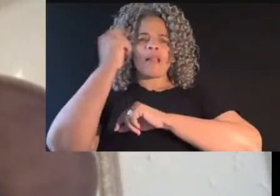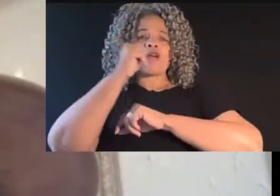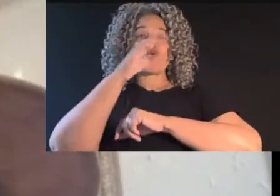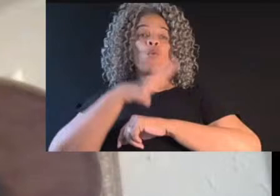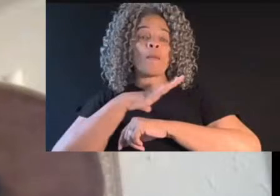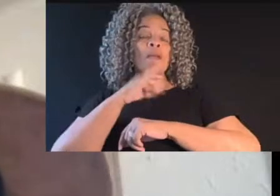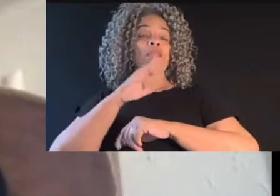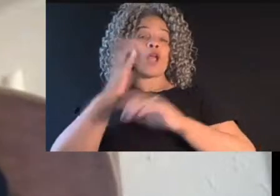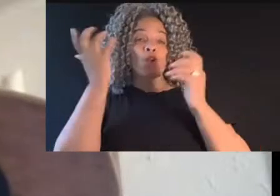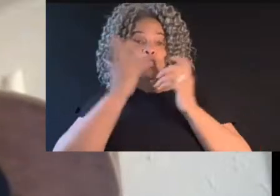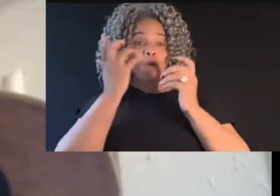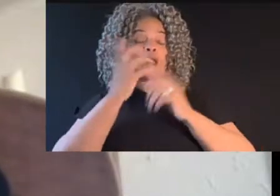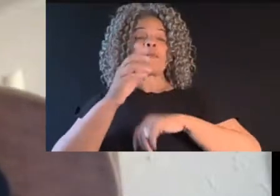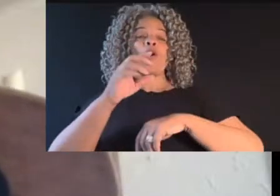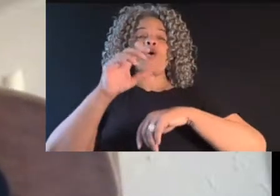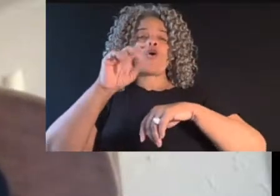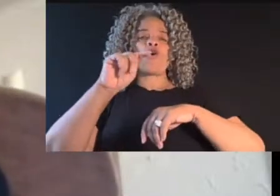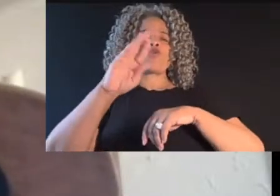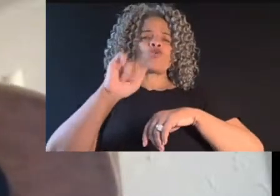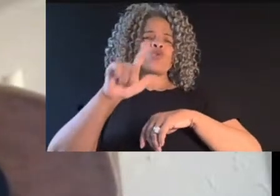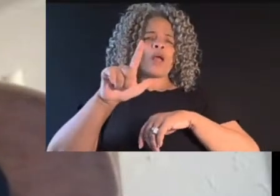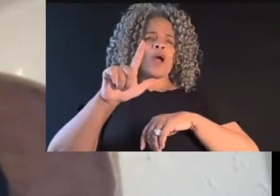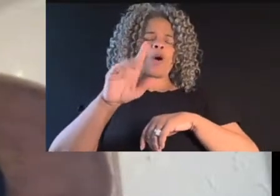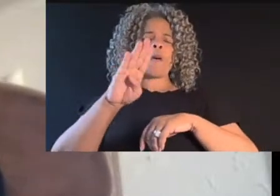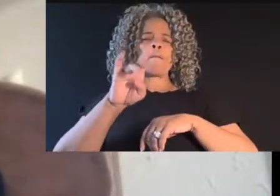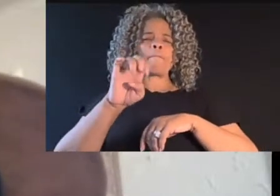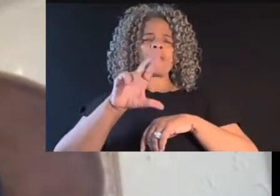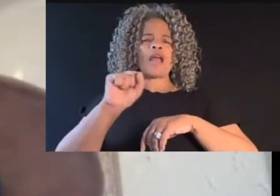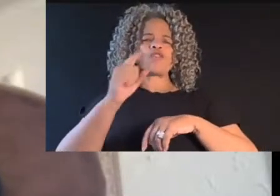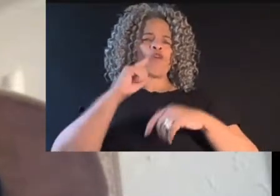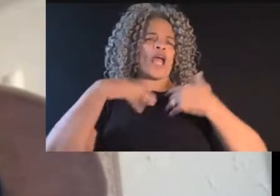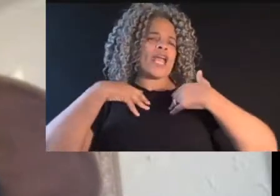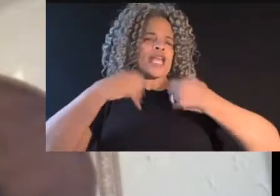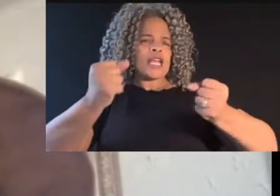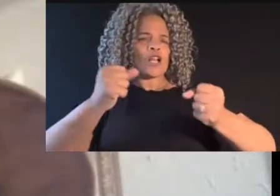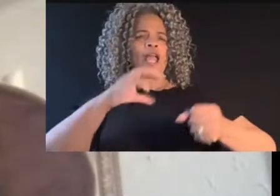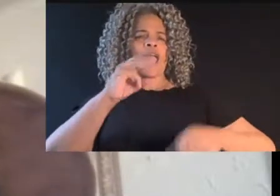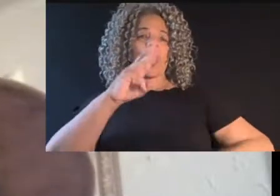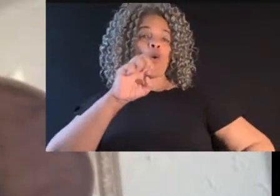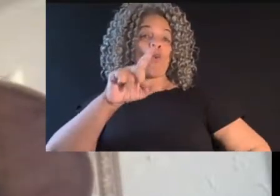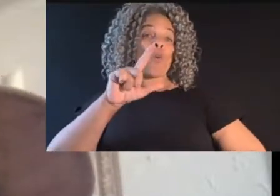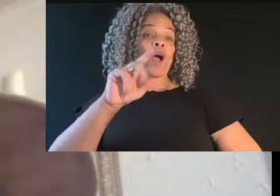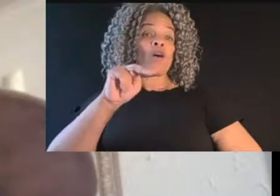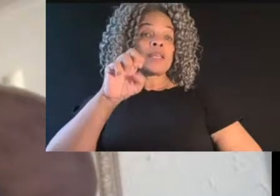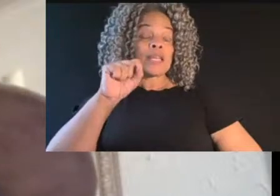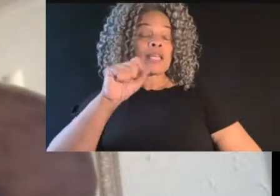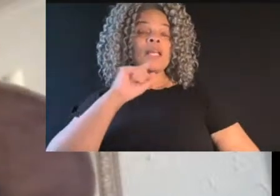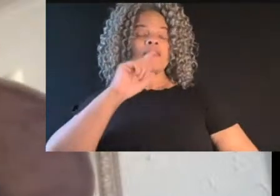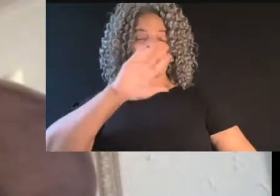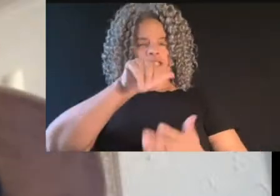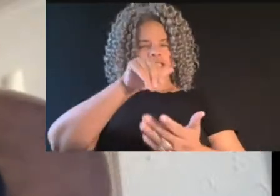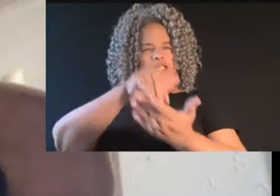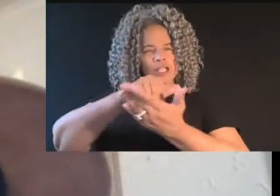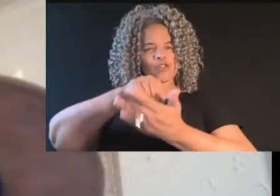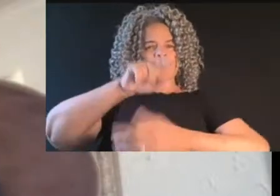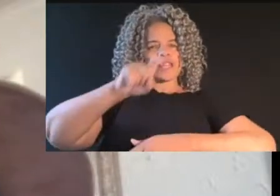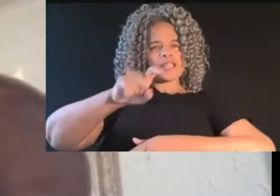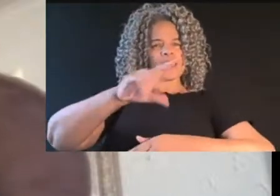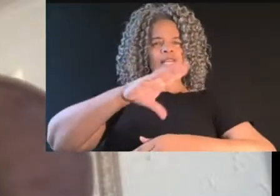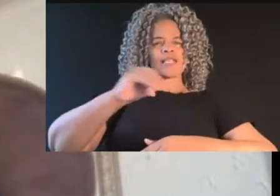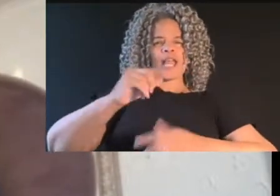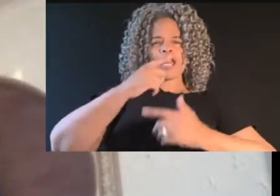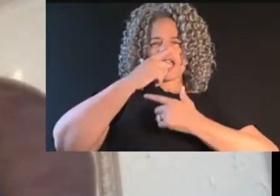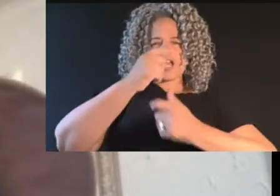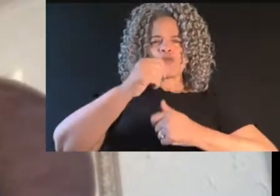in healing and wellness, and healing and wellness that centers the unique needs and interests and passions of